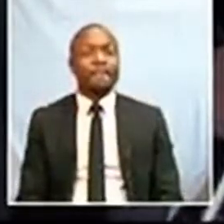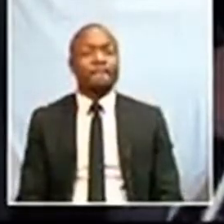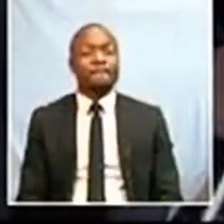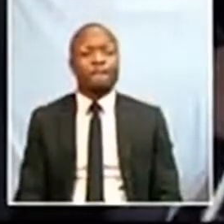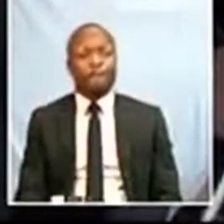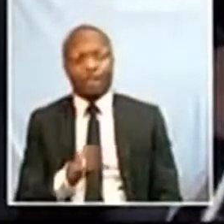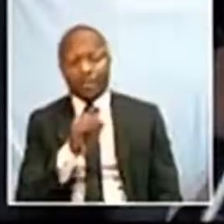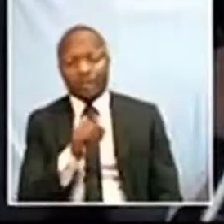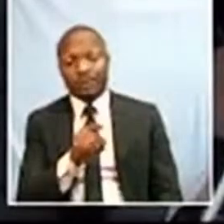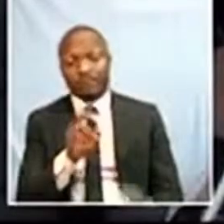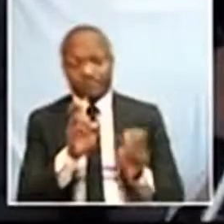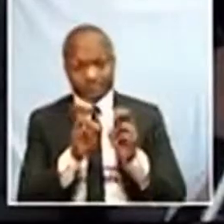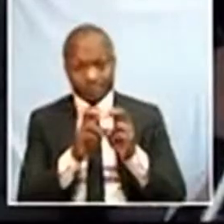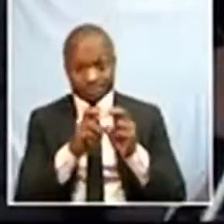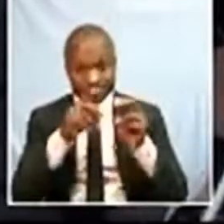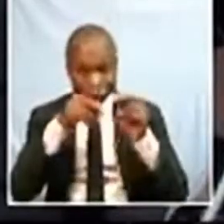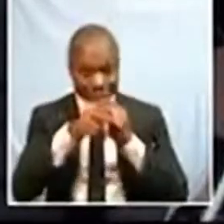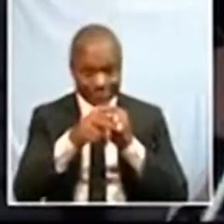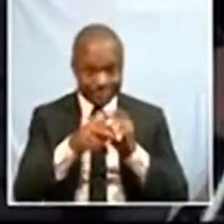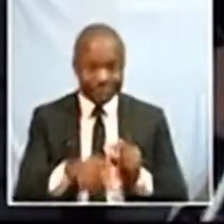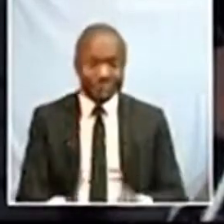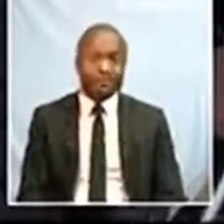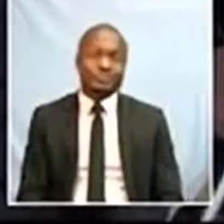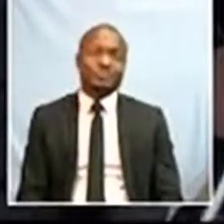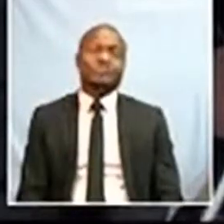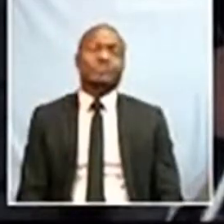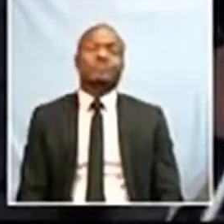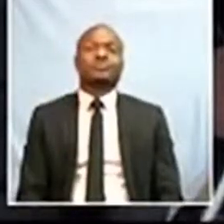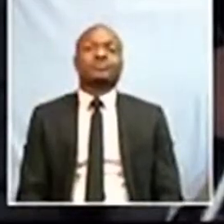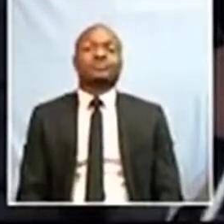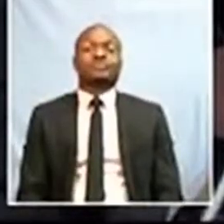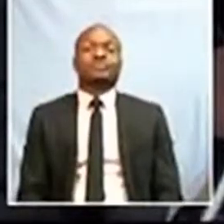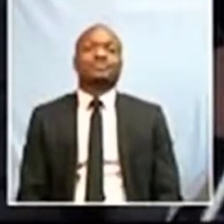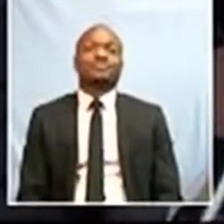this contract ended up being terminated, and